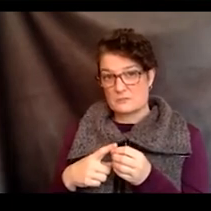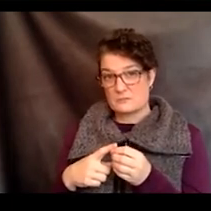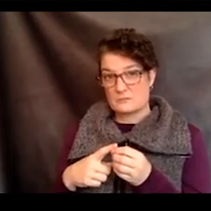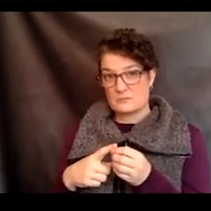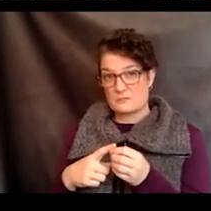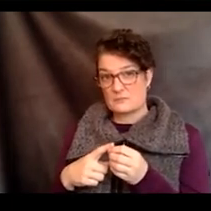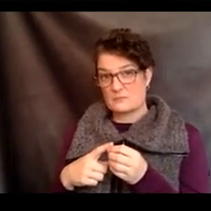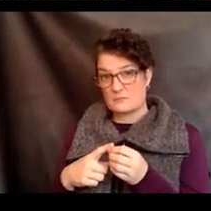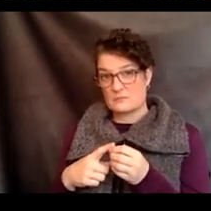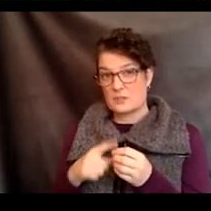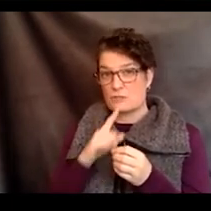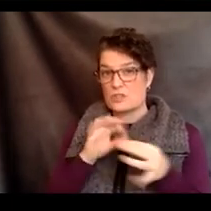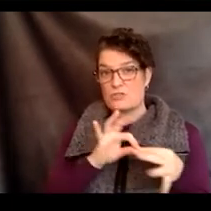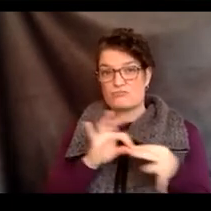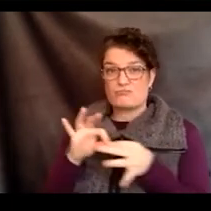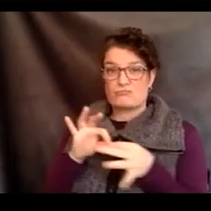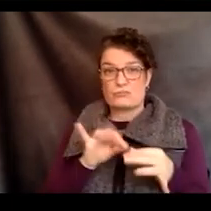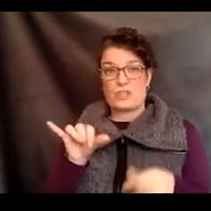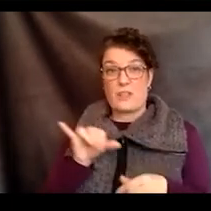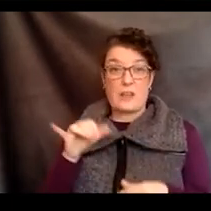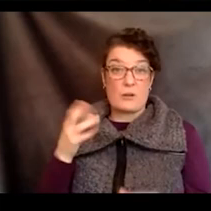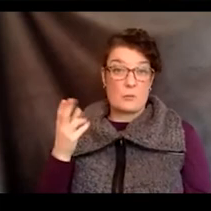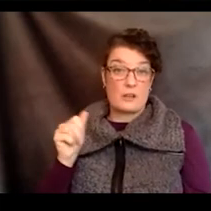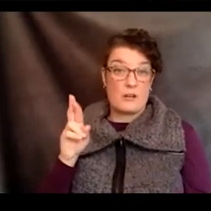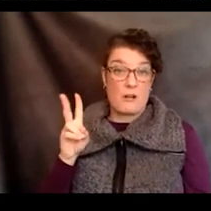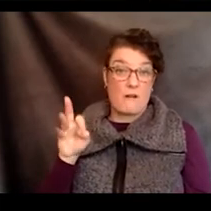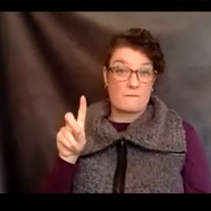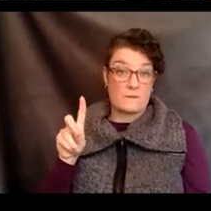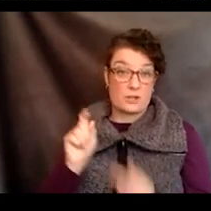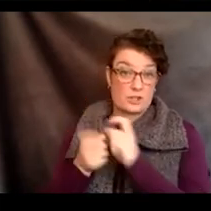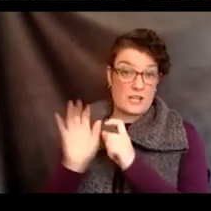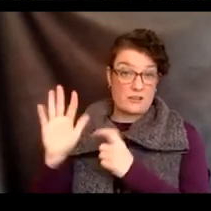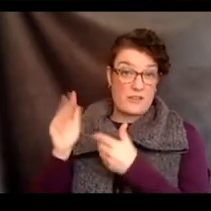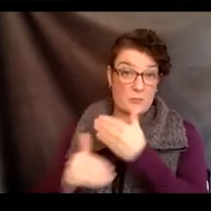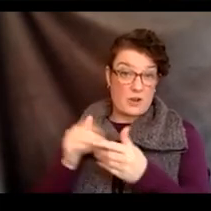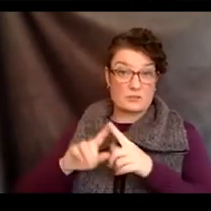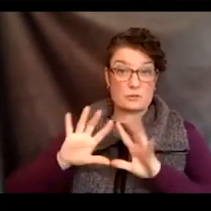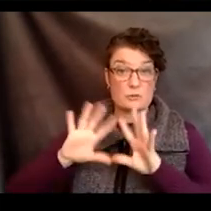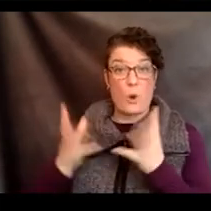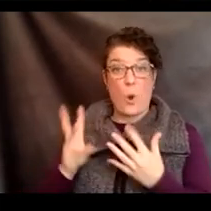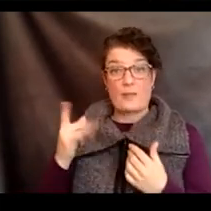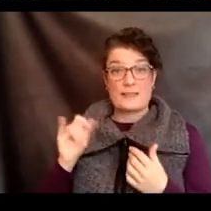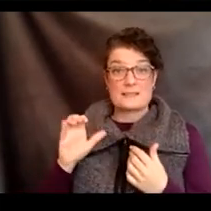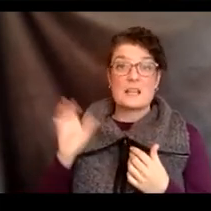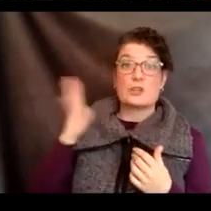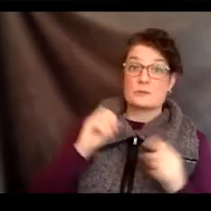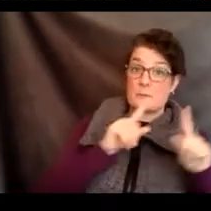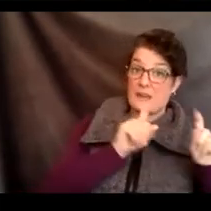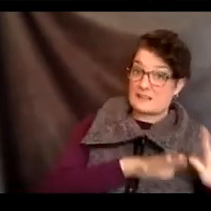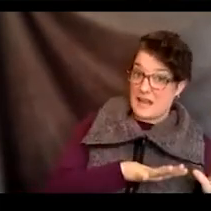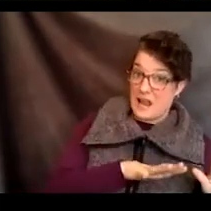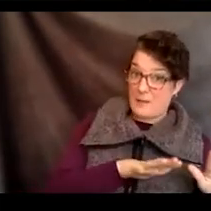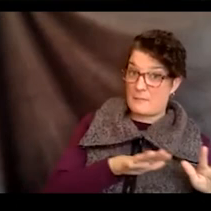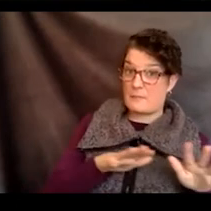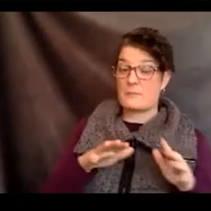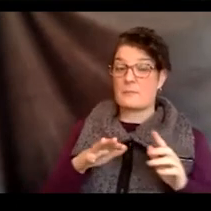you know, akin to say when Harvard changed their process to holistic admissions, where it used to be an exam,